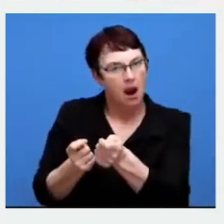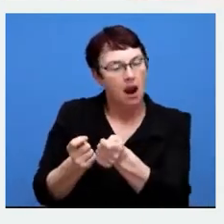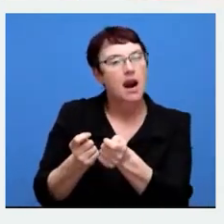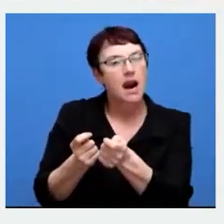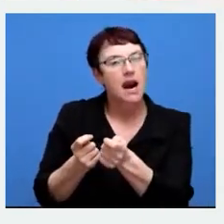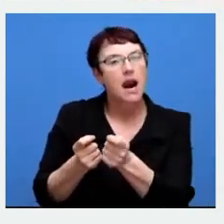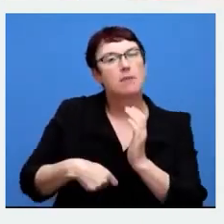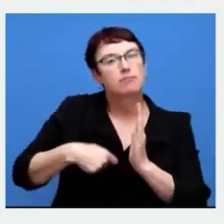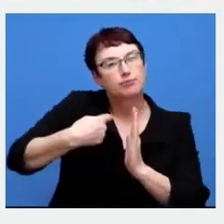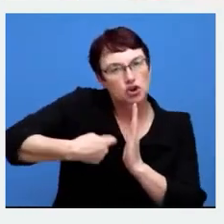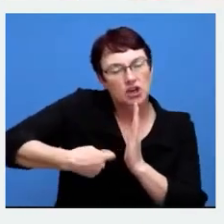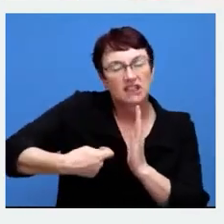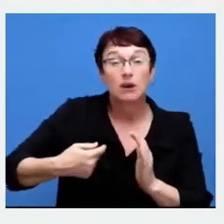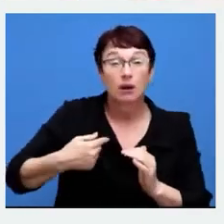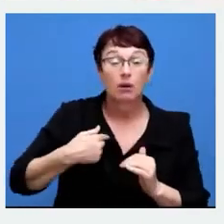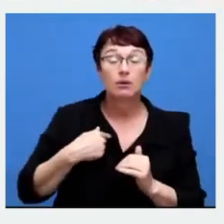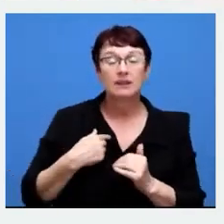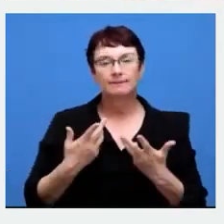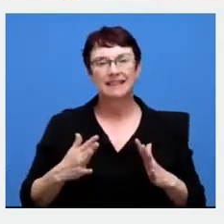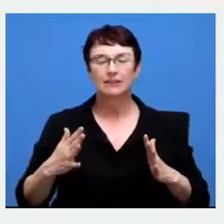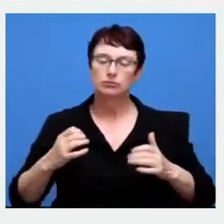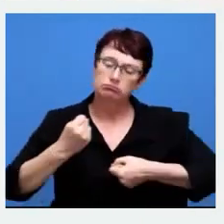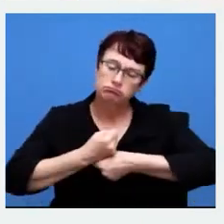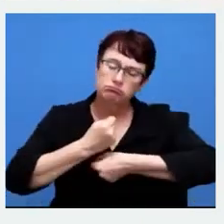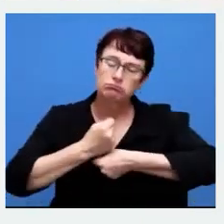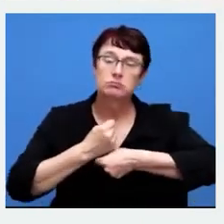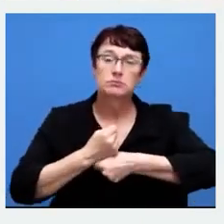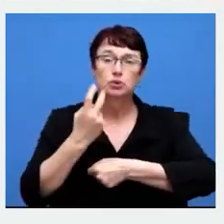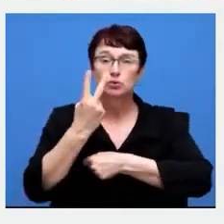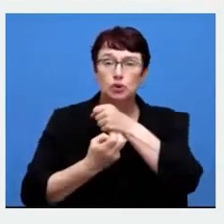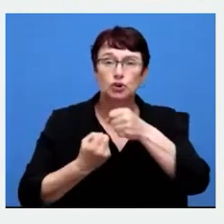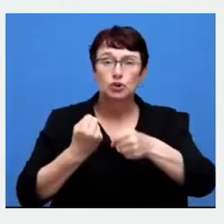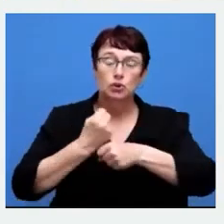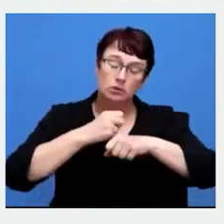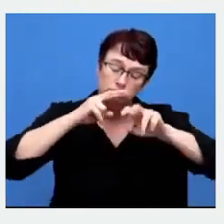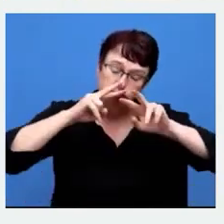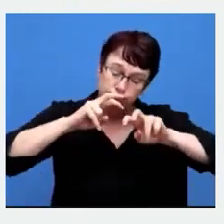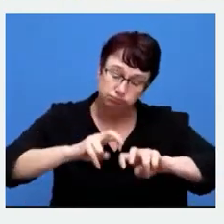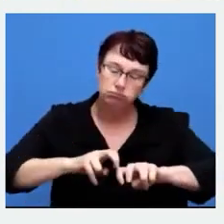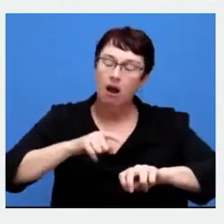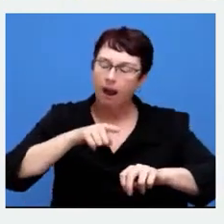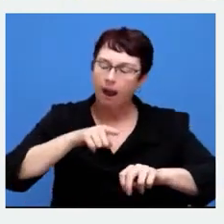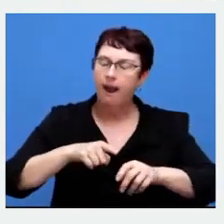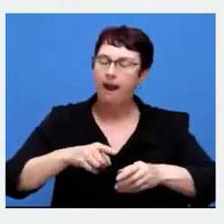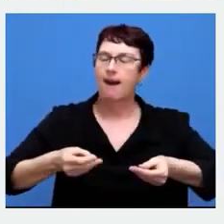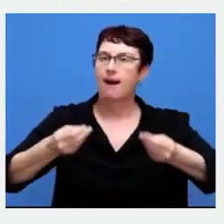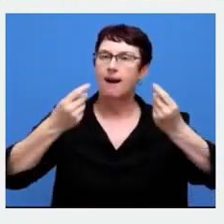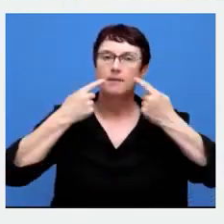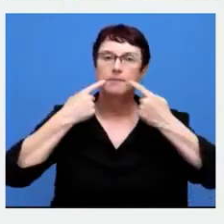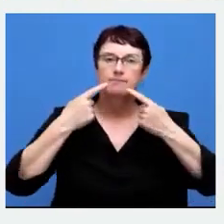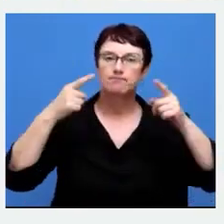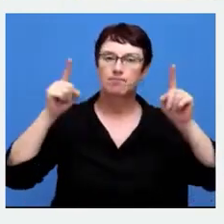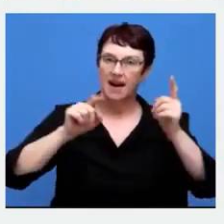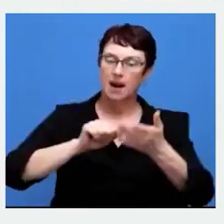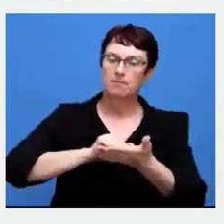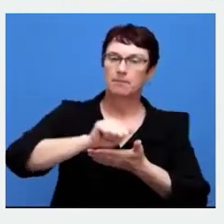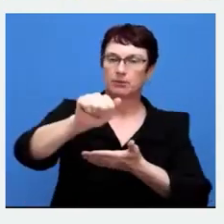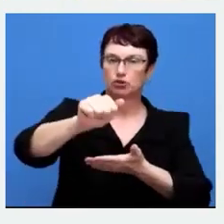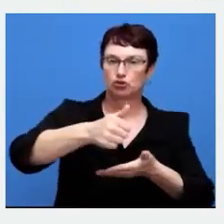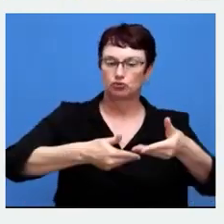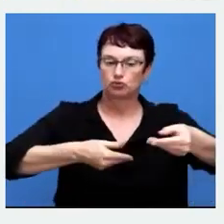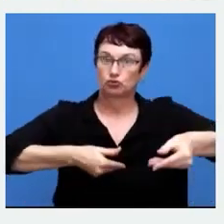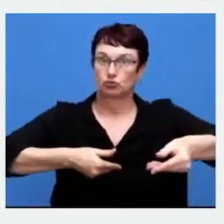research which led to the publication of the Milan Gender Atlas, which aims to be, let's say, a tool for